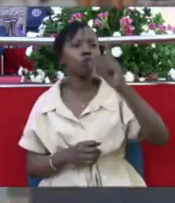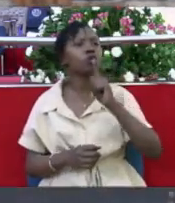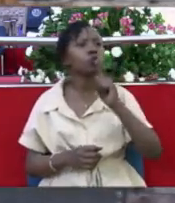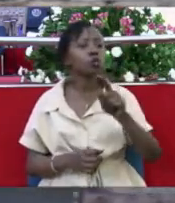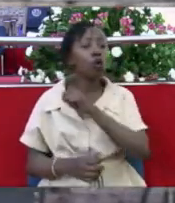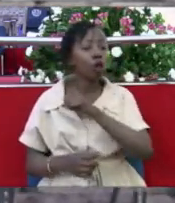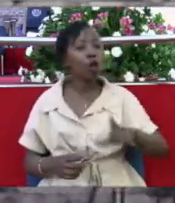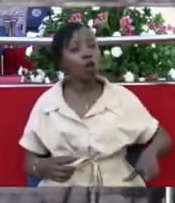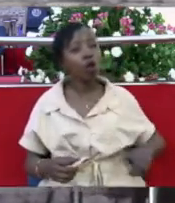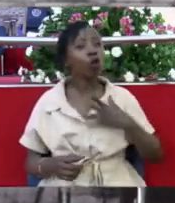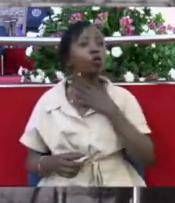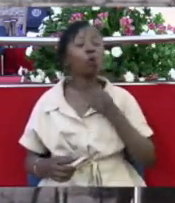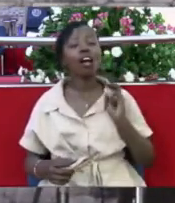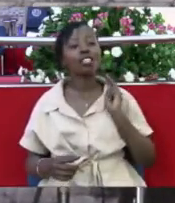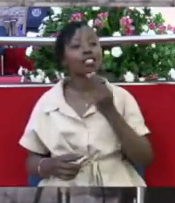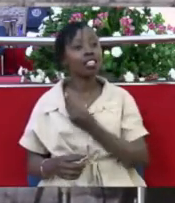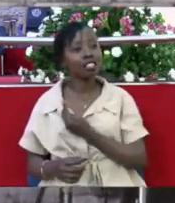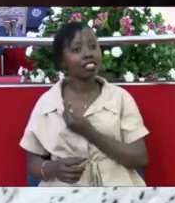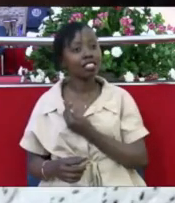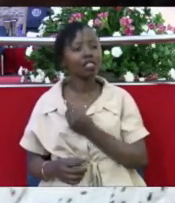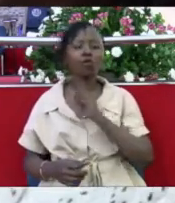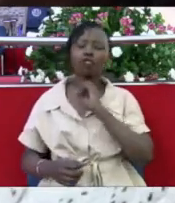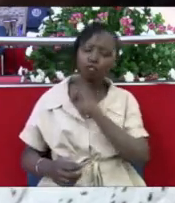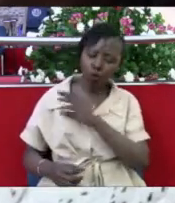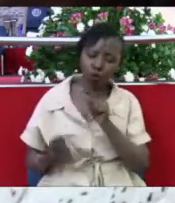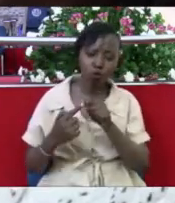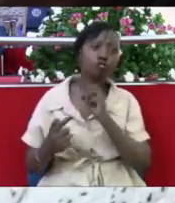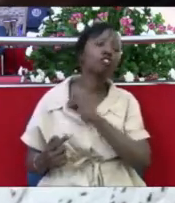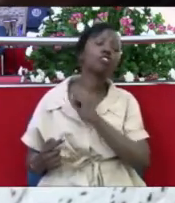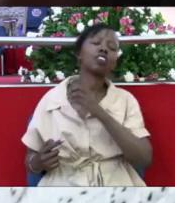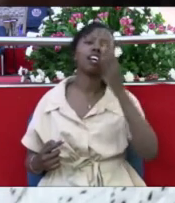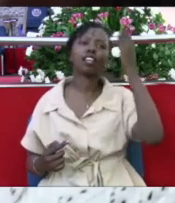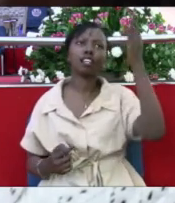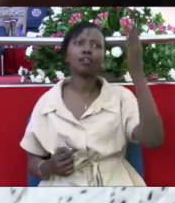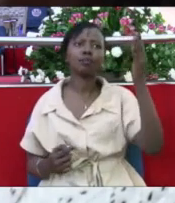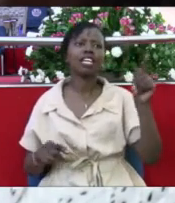requires, kwa hivyo Mungu anahitaji, that we fear him, ya kwamba tumheshimu, that we live